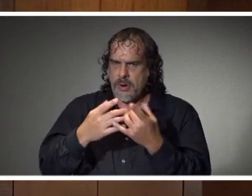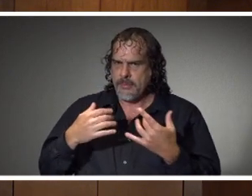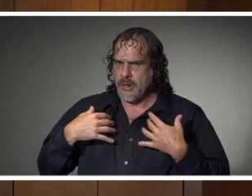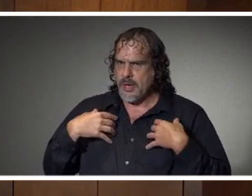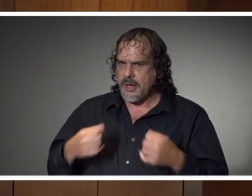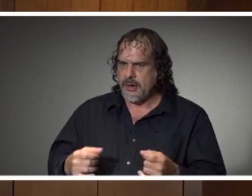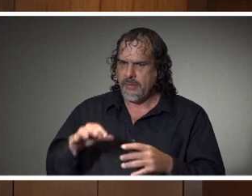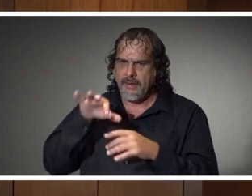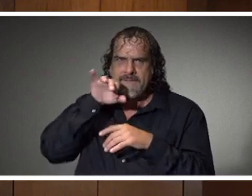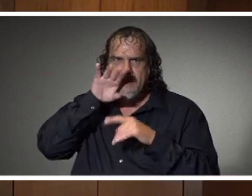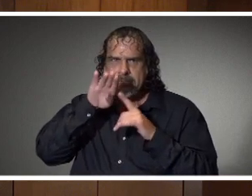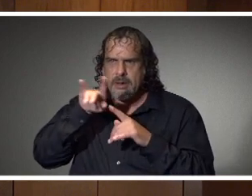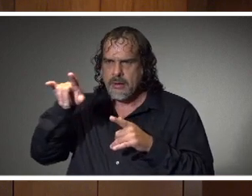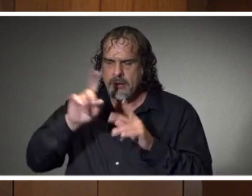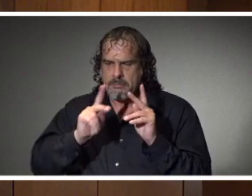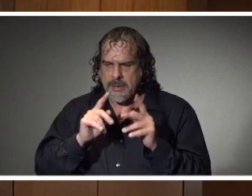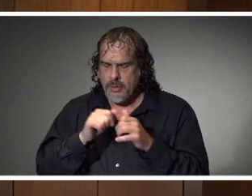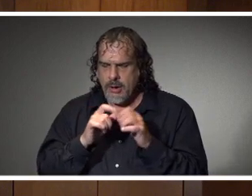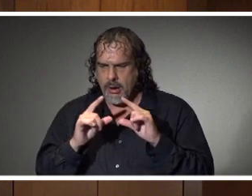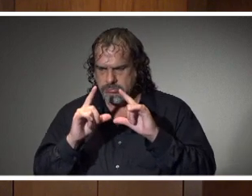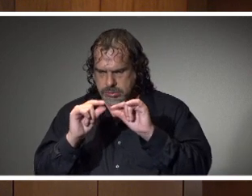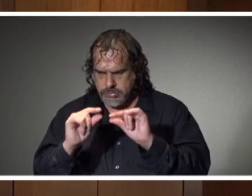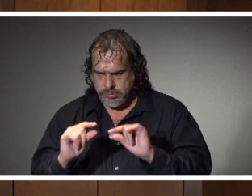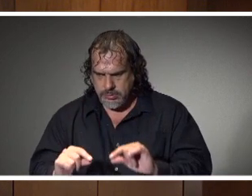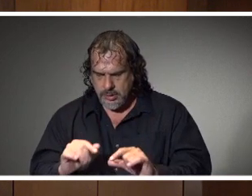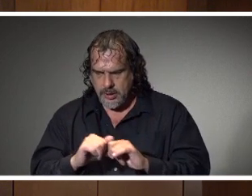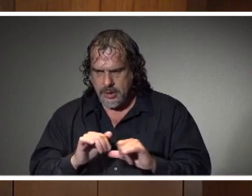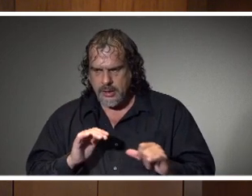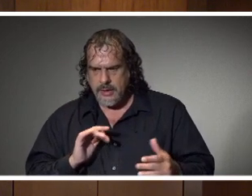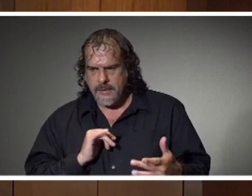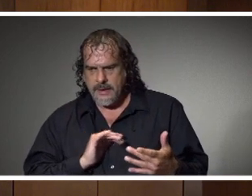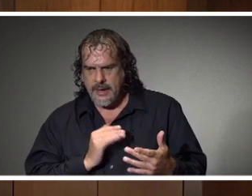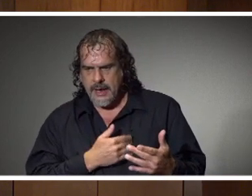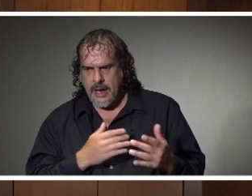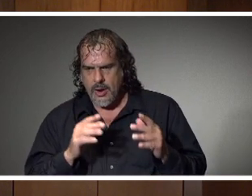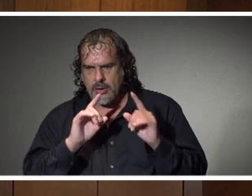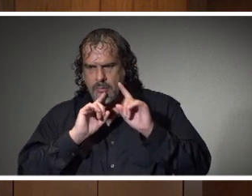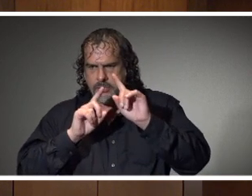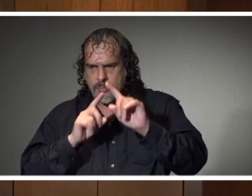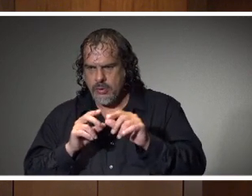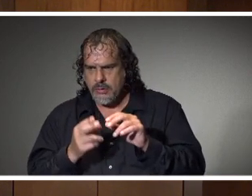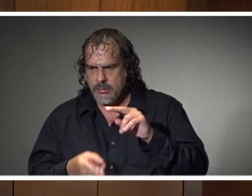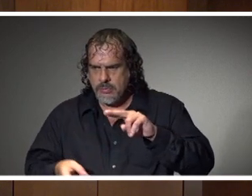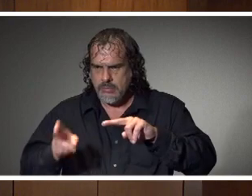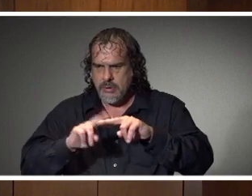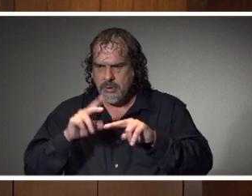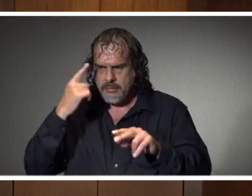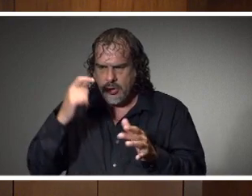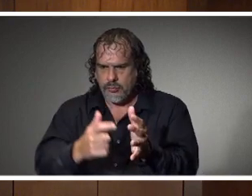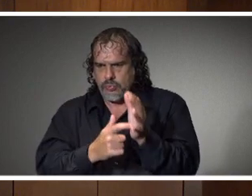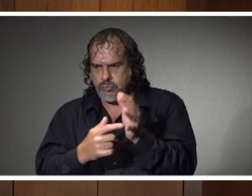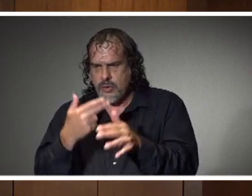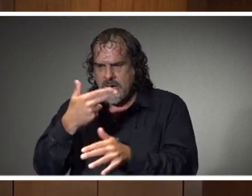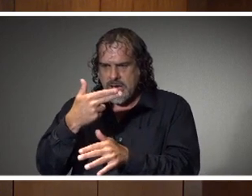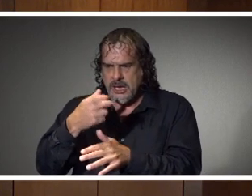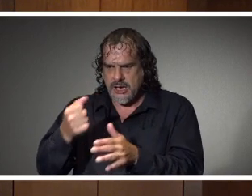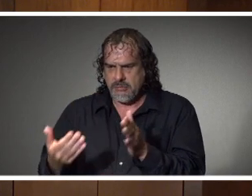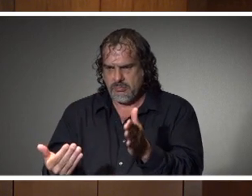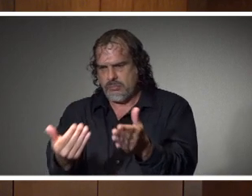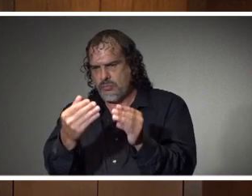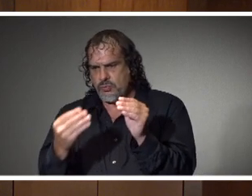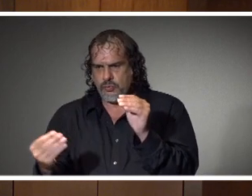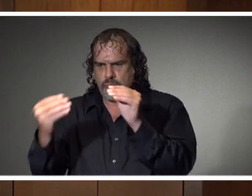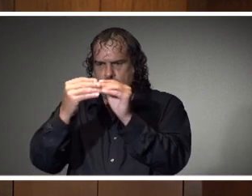people commenting about our own reporting being impacted because of the new requirements for HHS. Also,